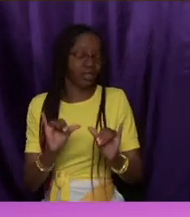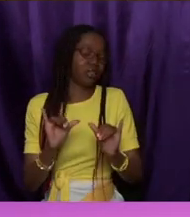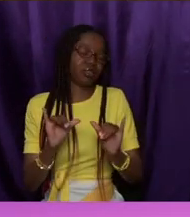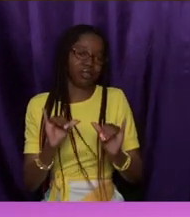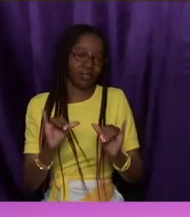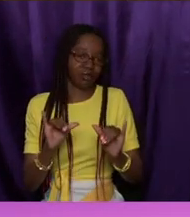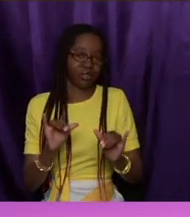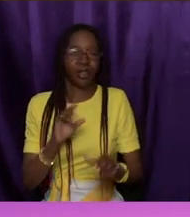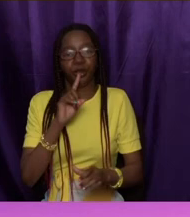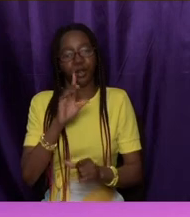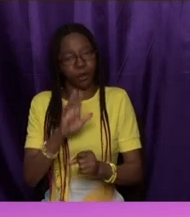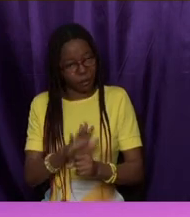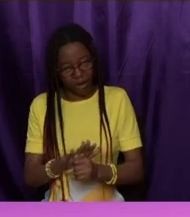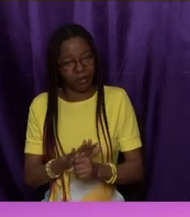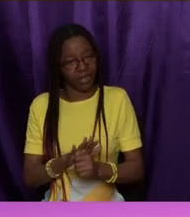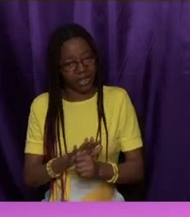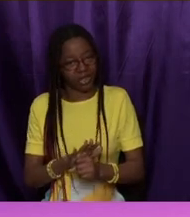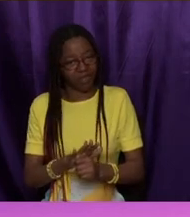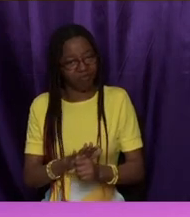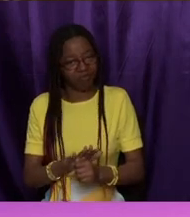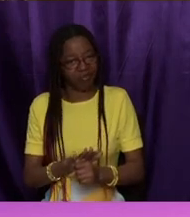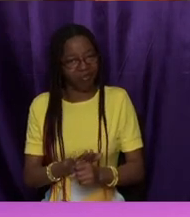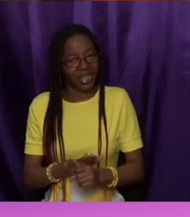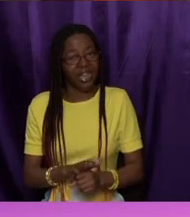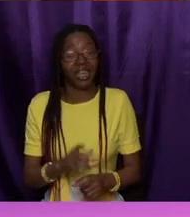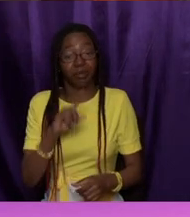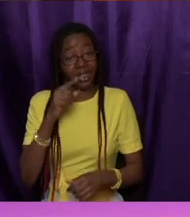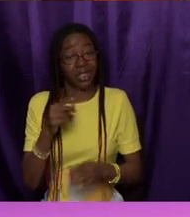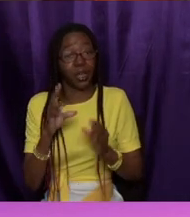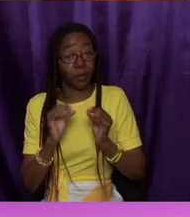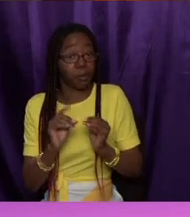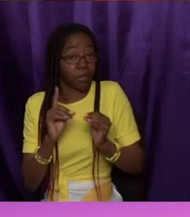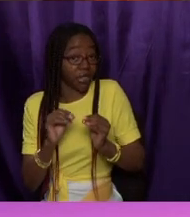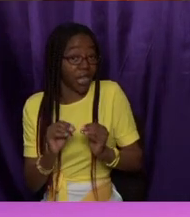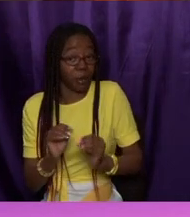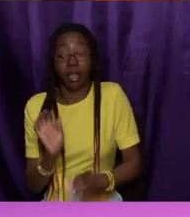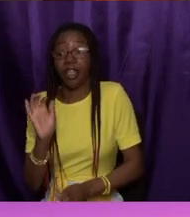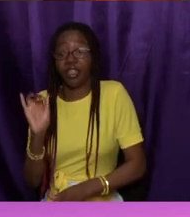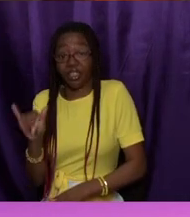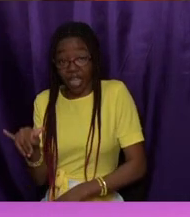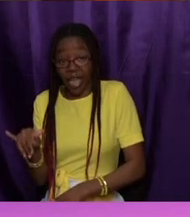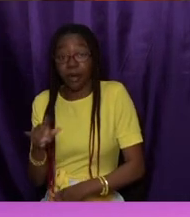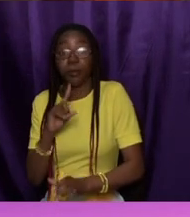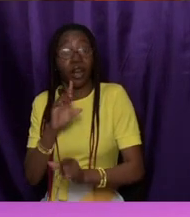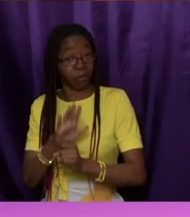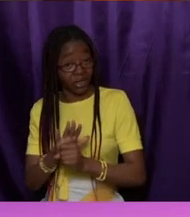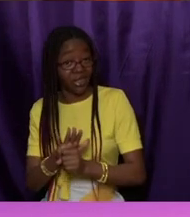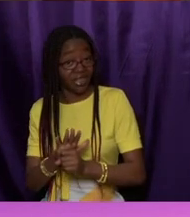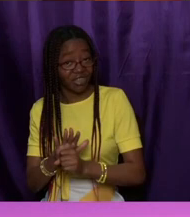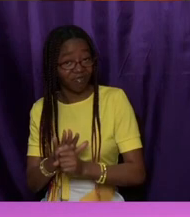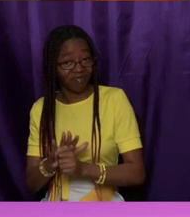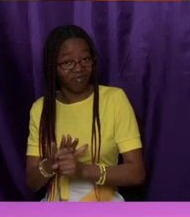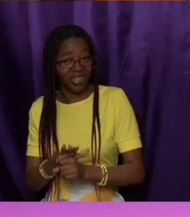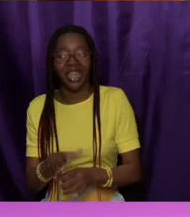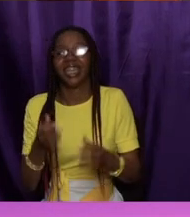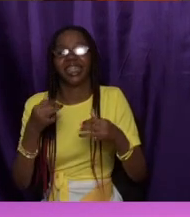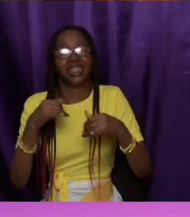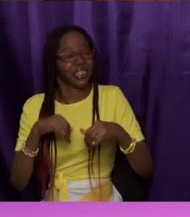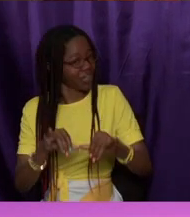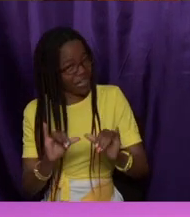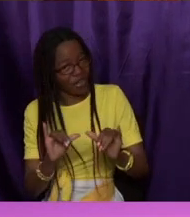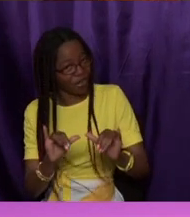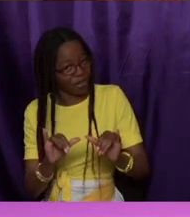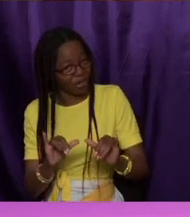still your promise. Let me put it another way. That promise is